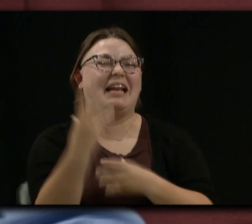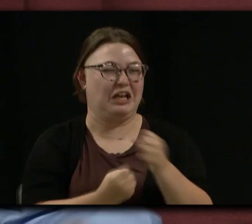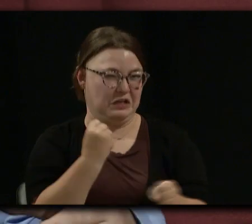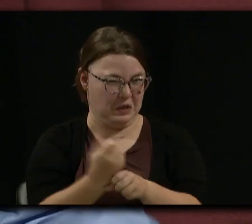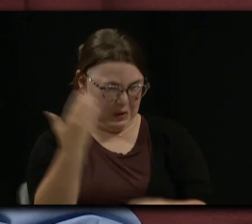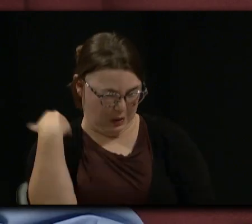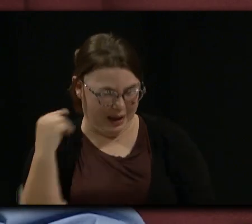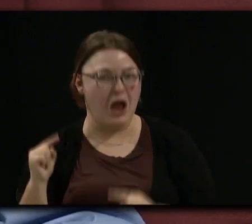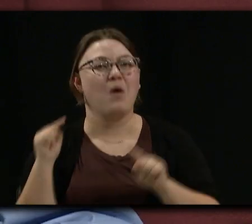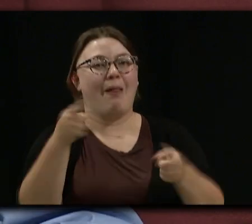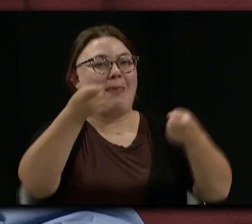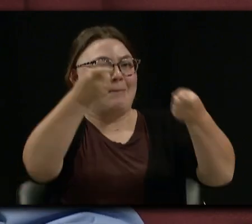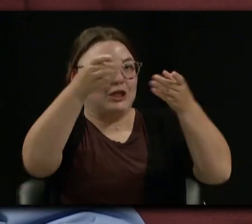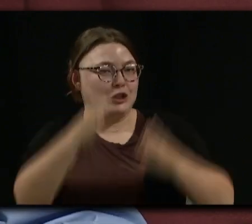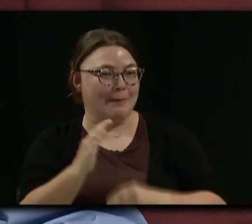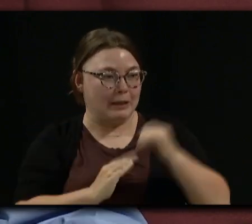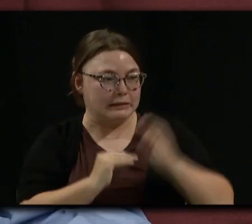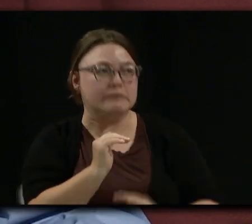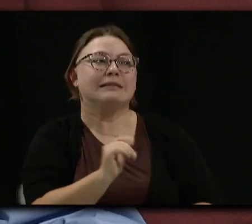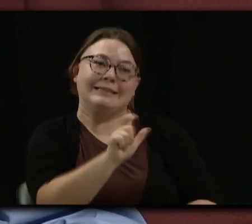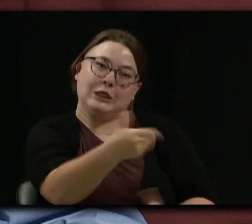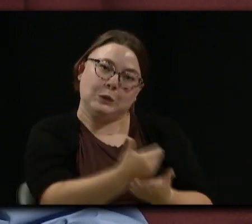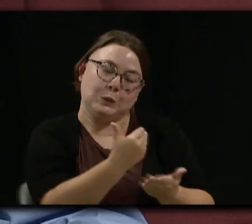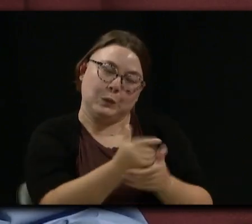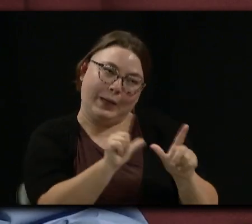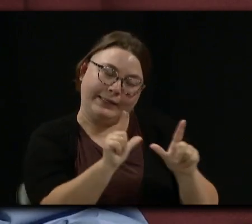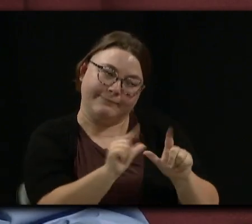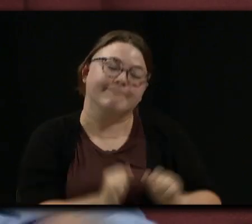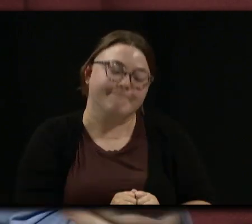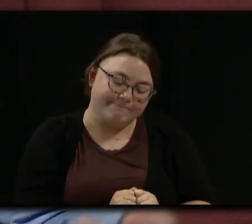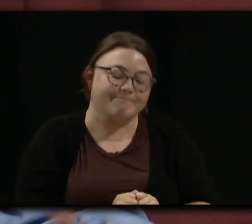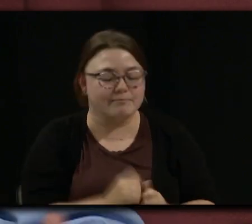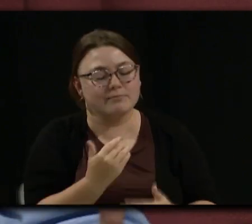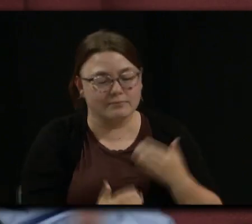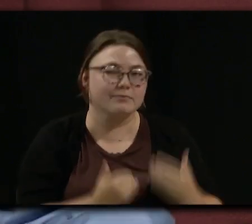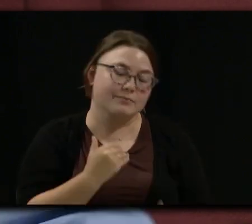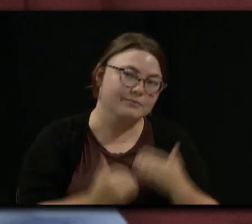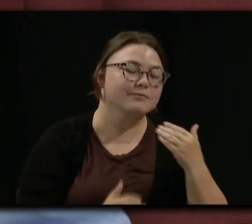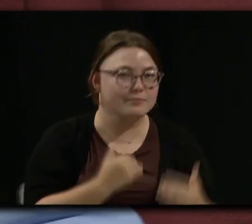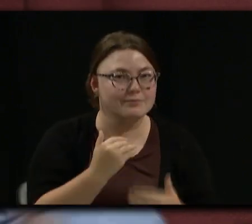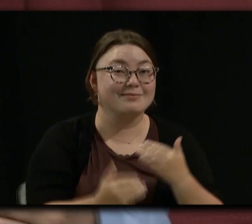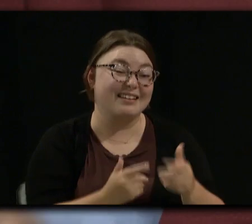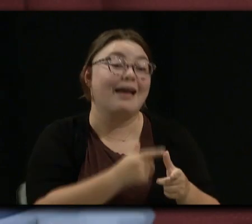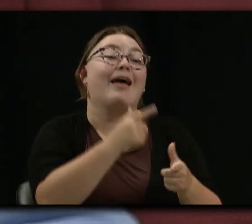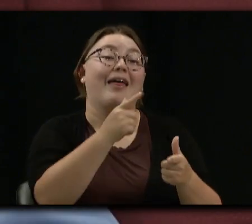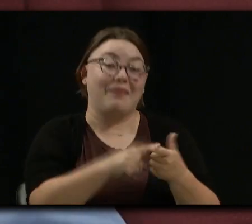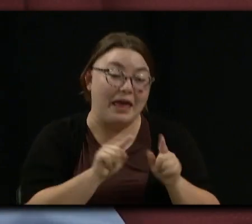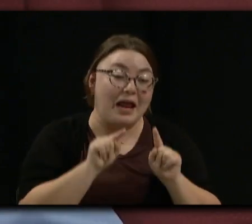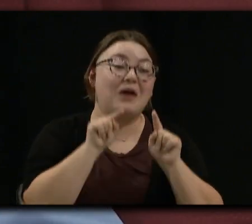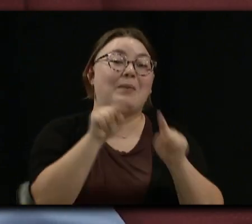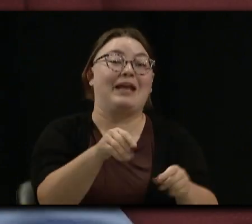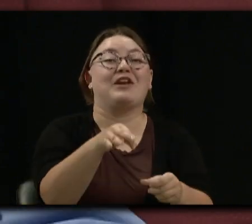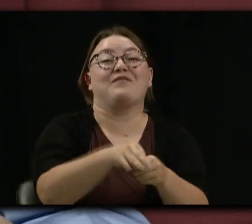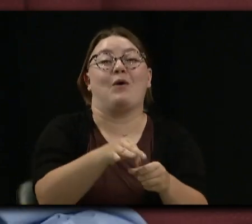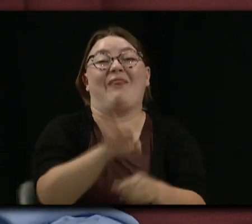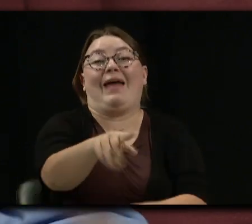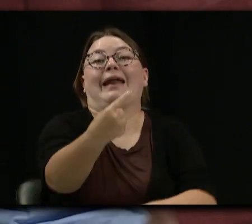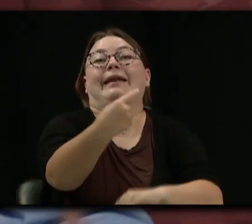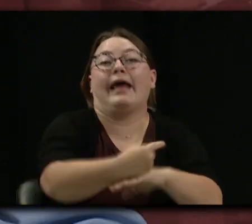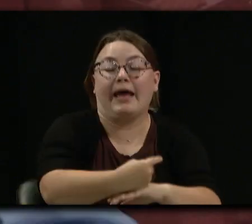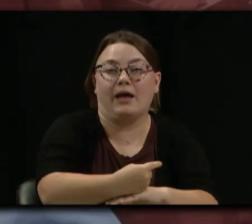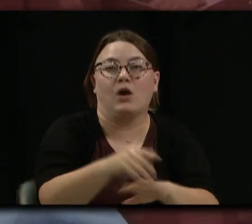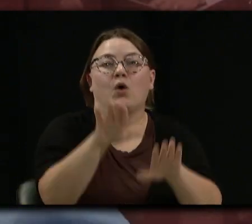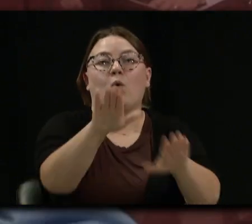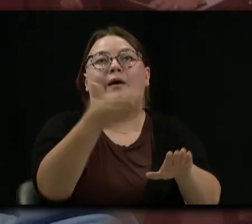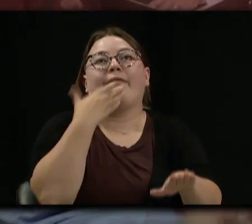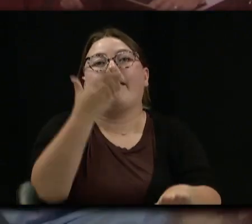down to the administration building, got my new ID as valid, and actually went down and voted in person that particular day. Wow. Years